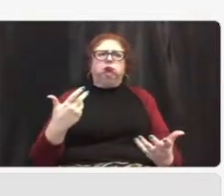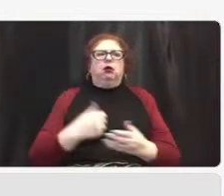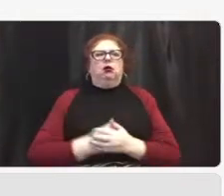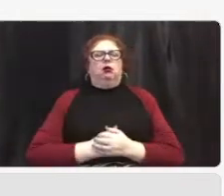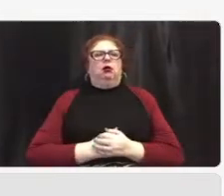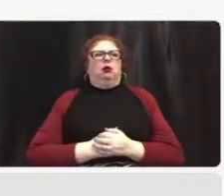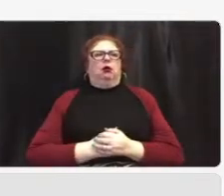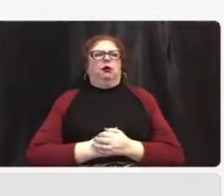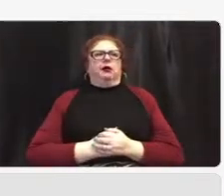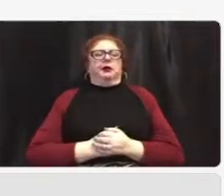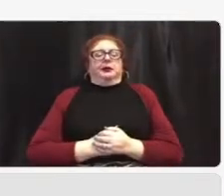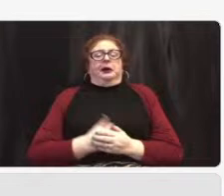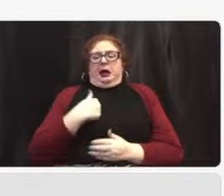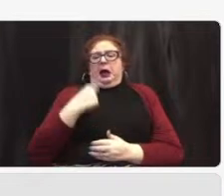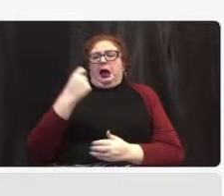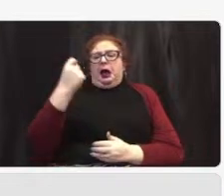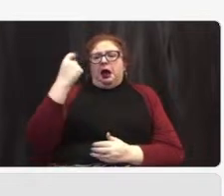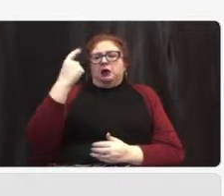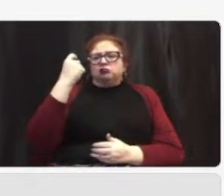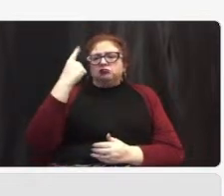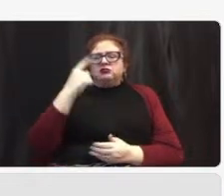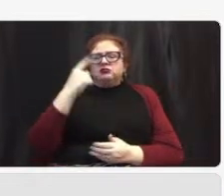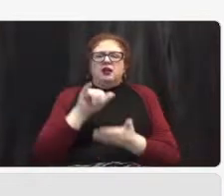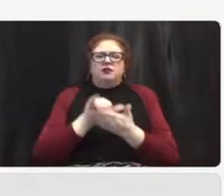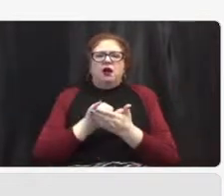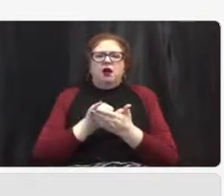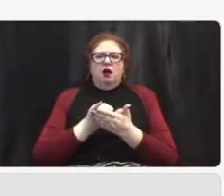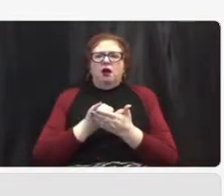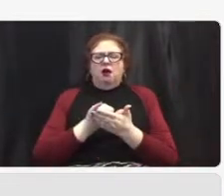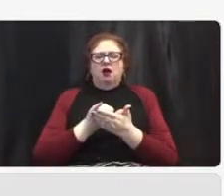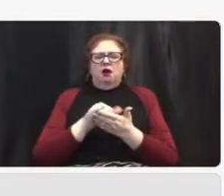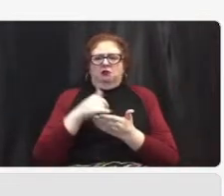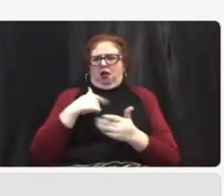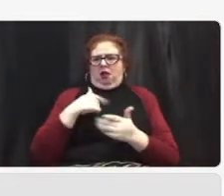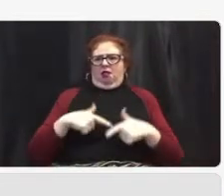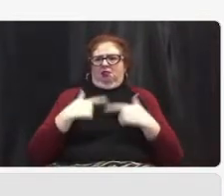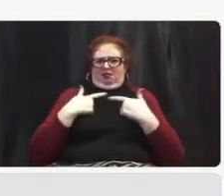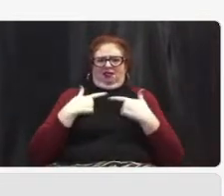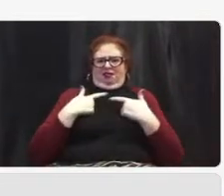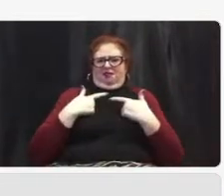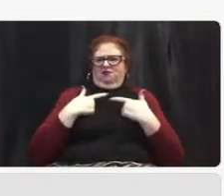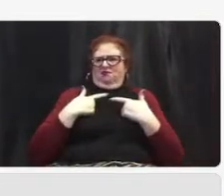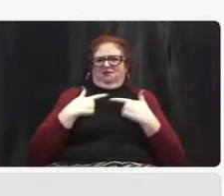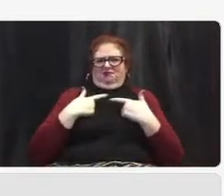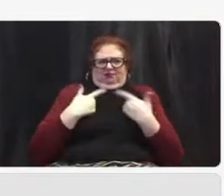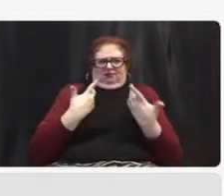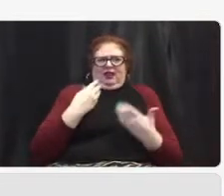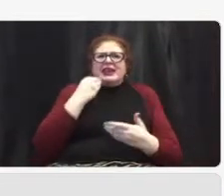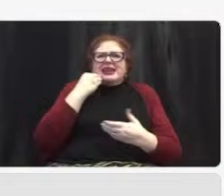So I understand. I live in a neighborhood myself,